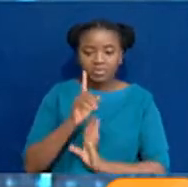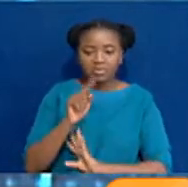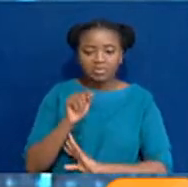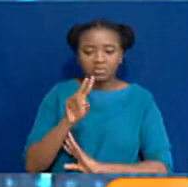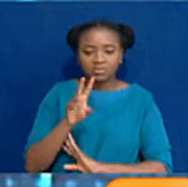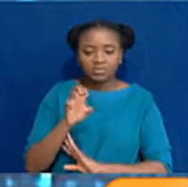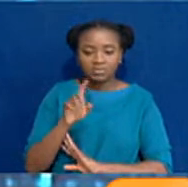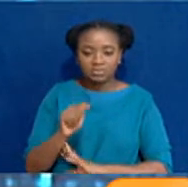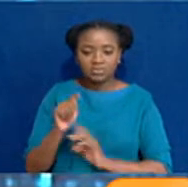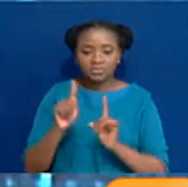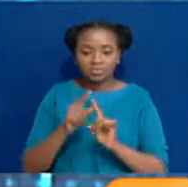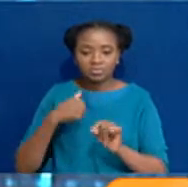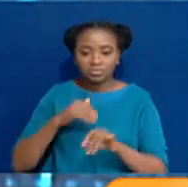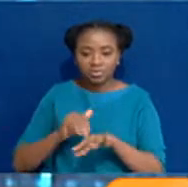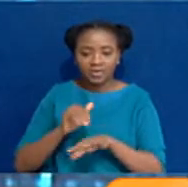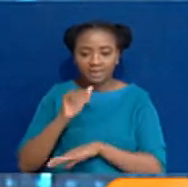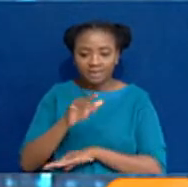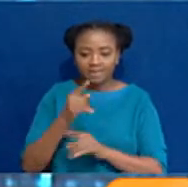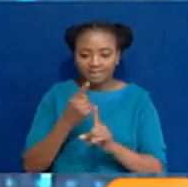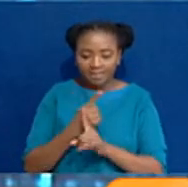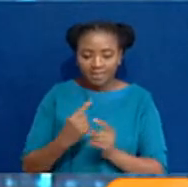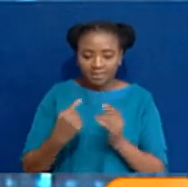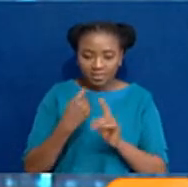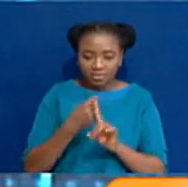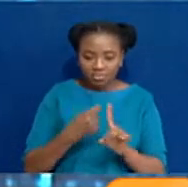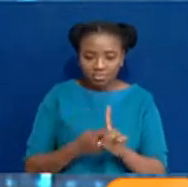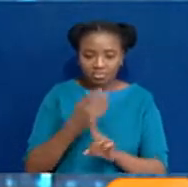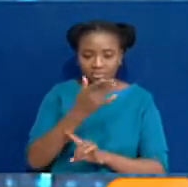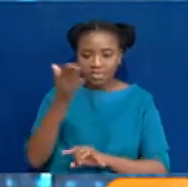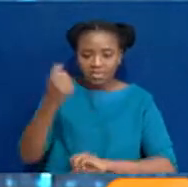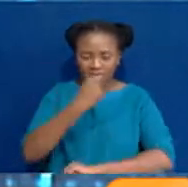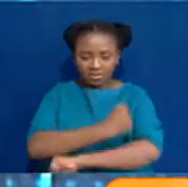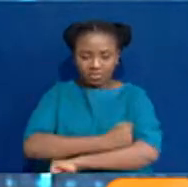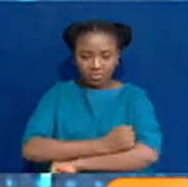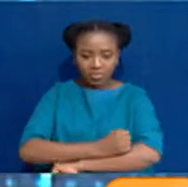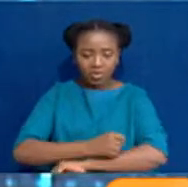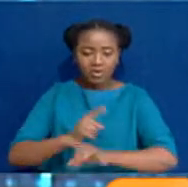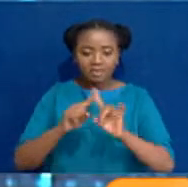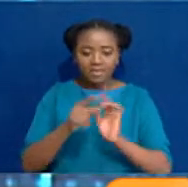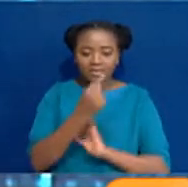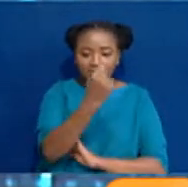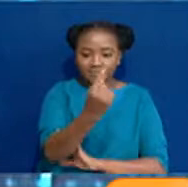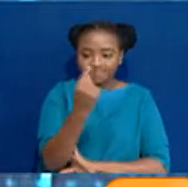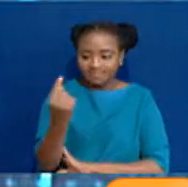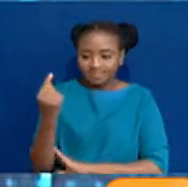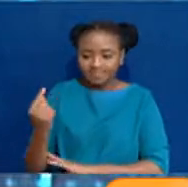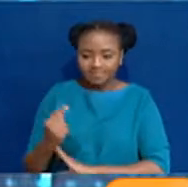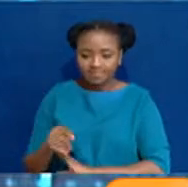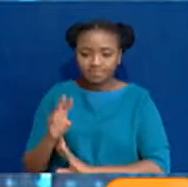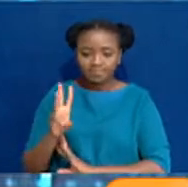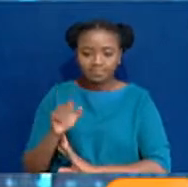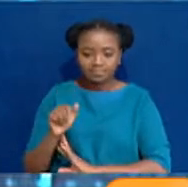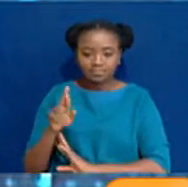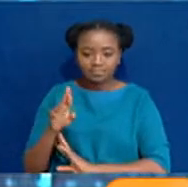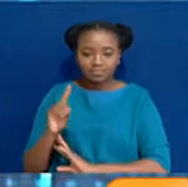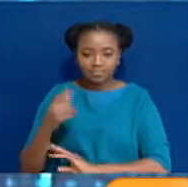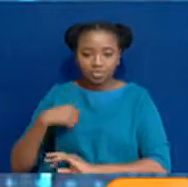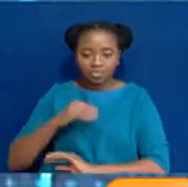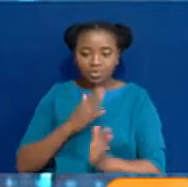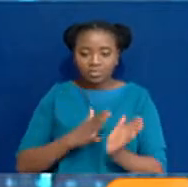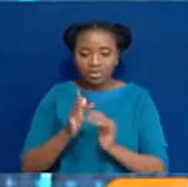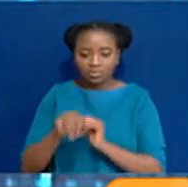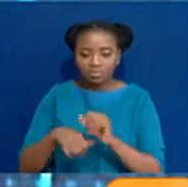also deploying some of these devices in schools. But in each and every ward in this country, we are going to establish